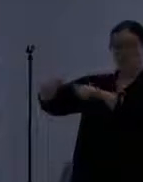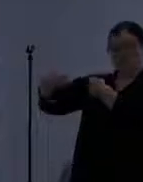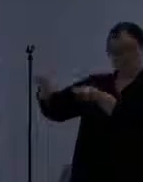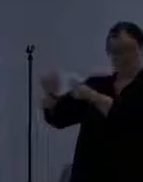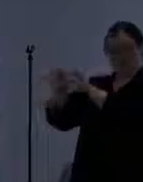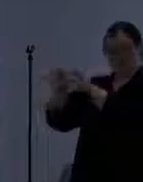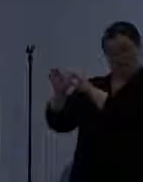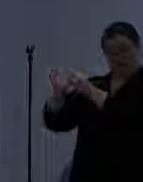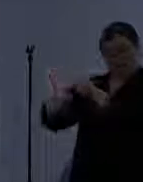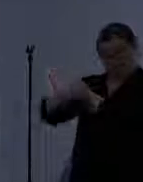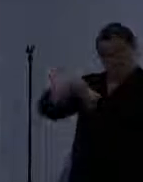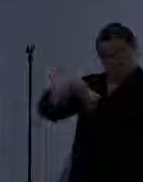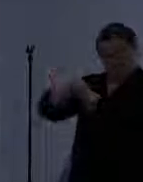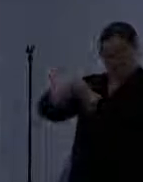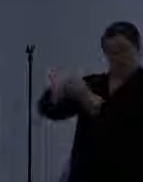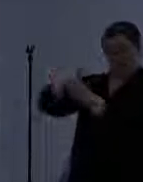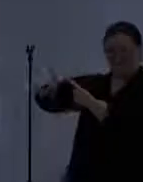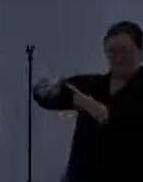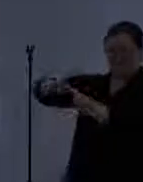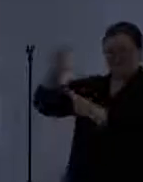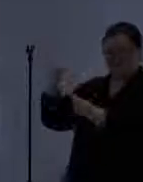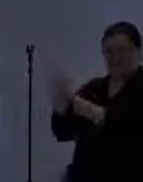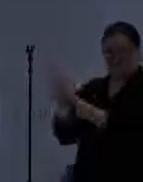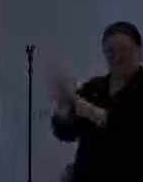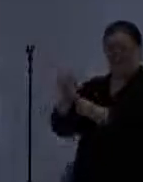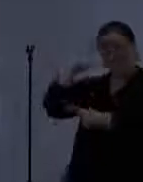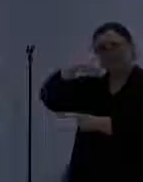and they're basically tossed aside.